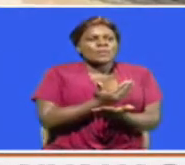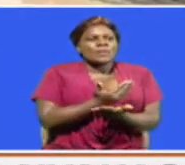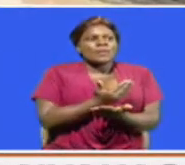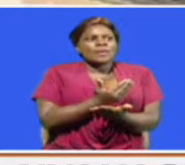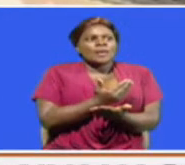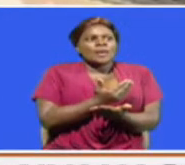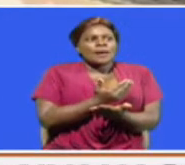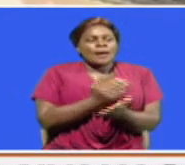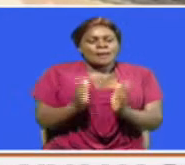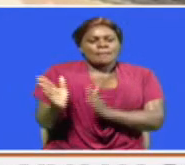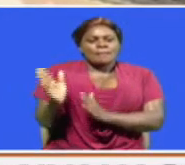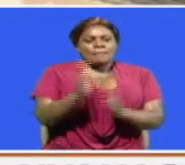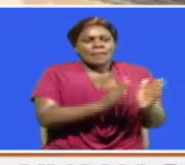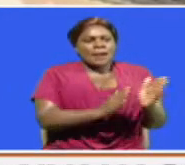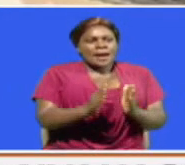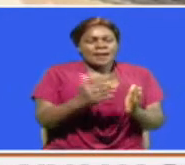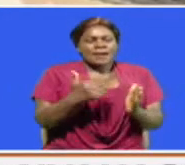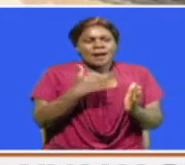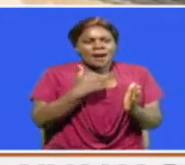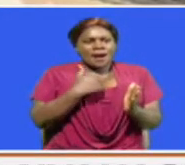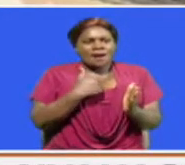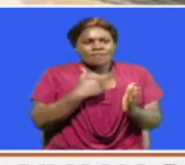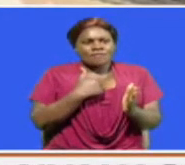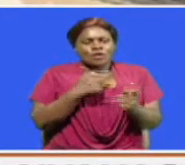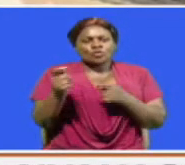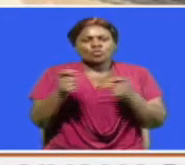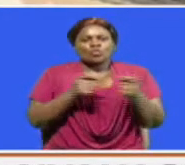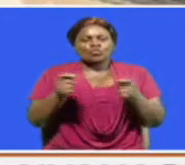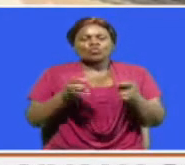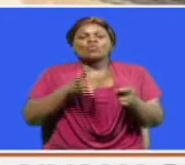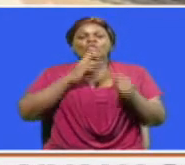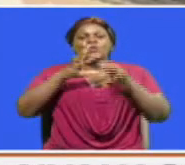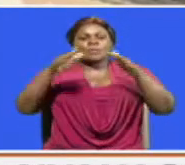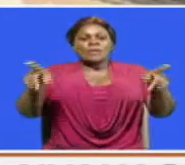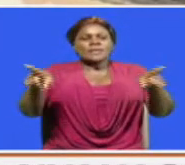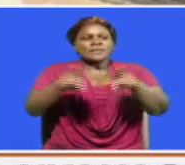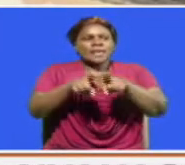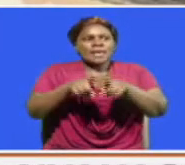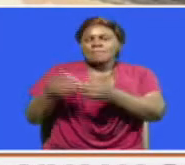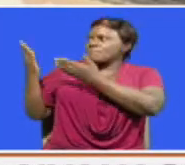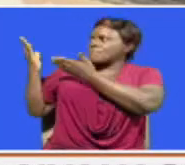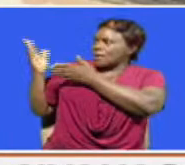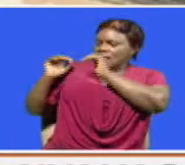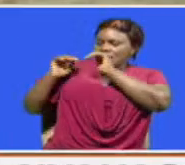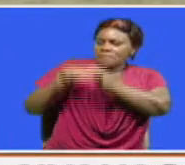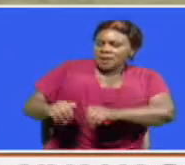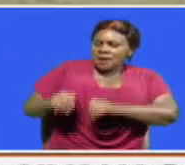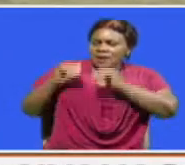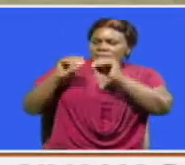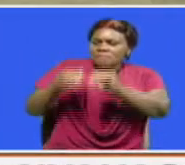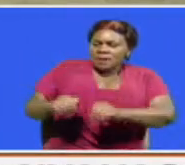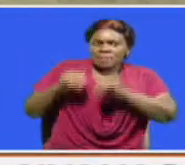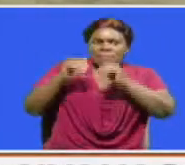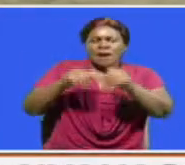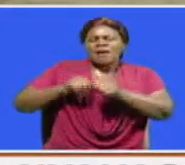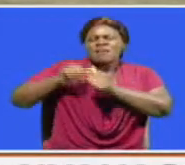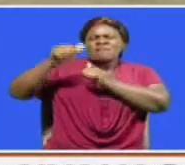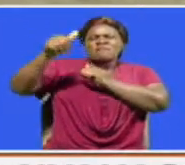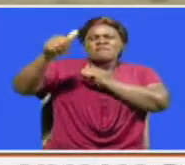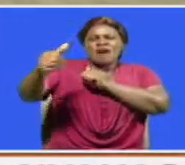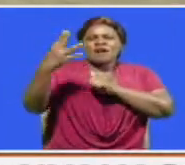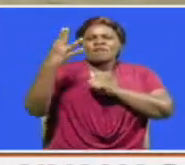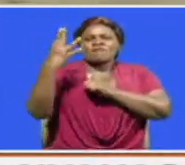Kati ya mikakati inayowekwa kukabiliana na mafuriko haya ni pamoja na kuchimbwa kwa kizuio chenye umbali wa